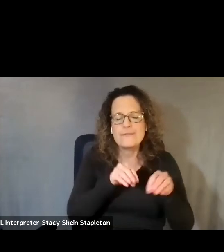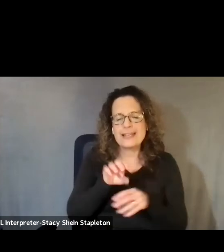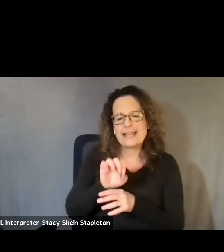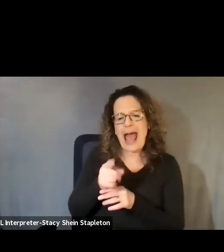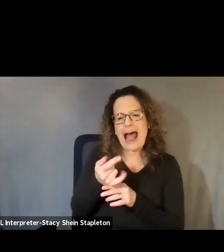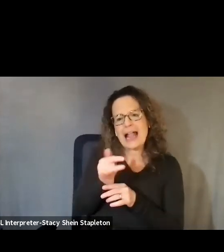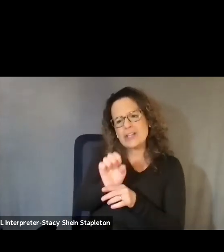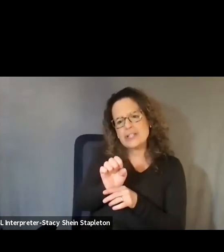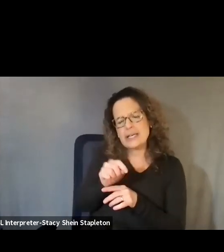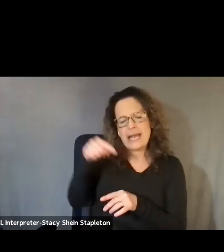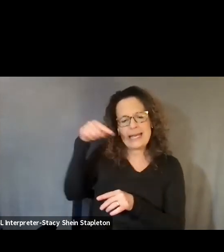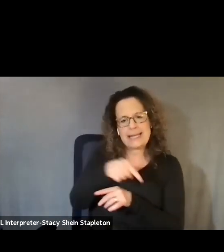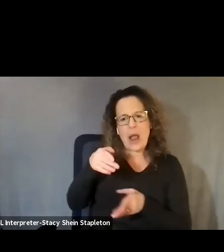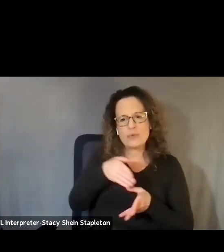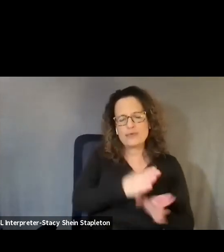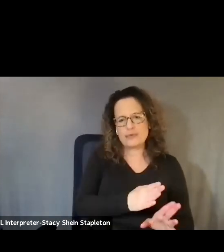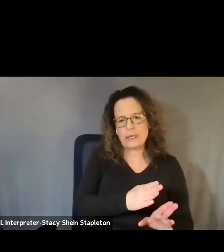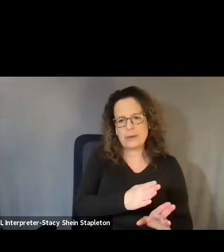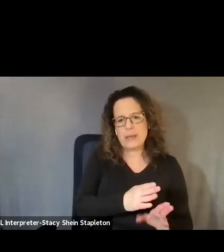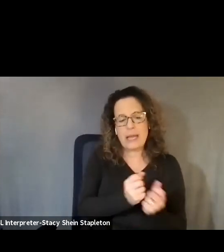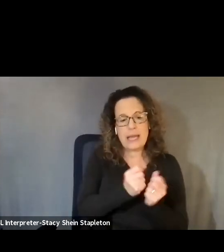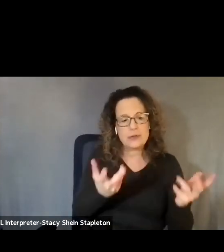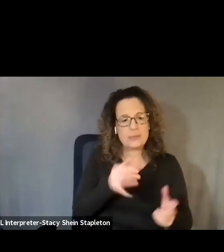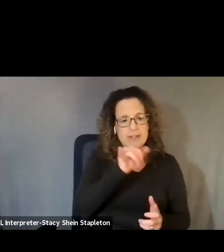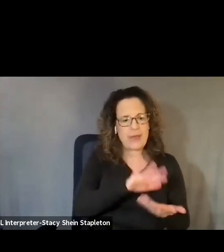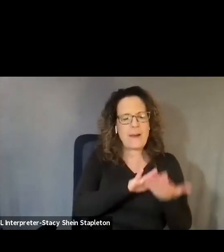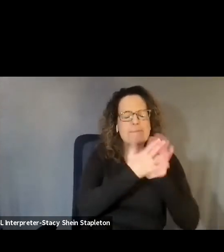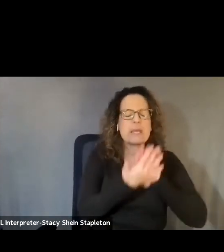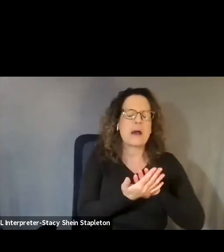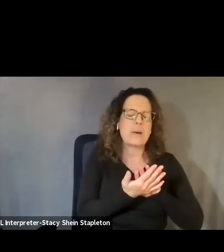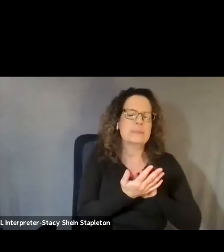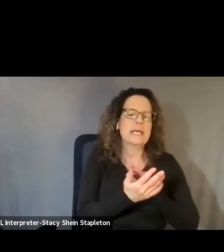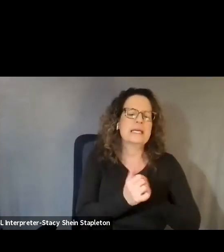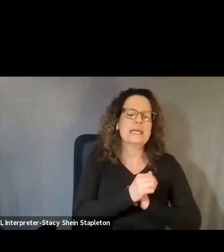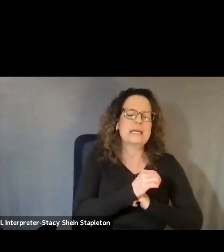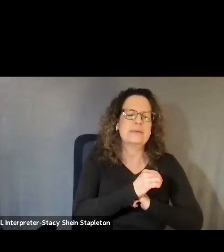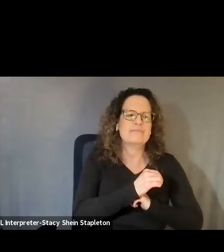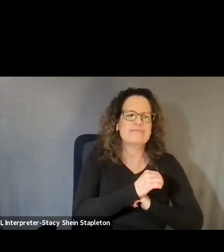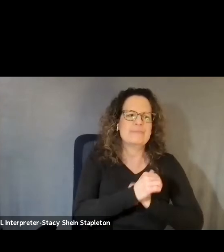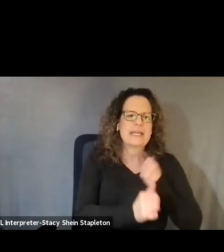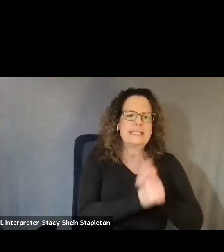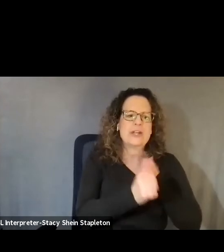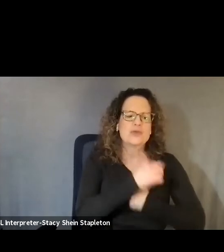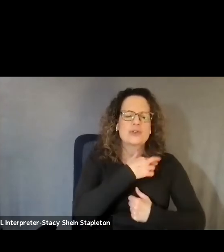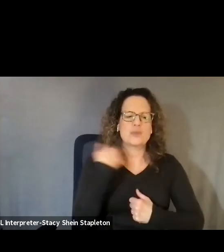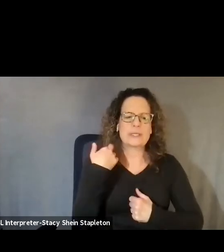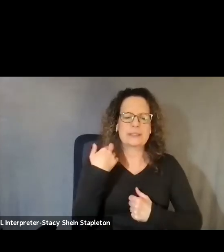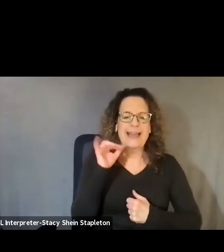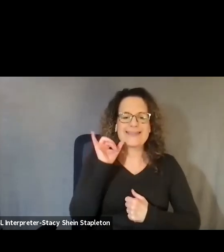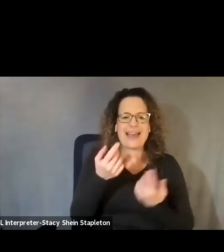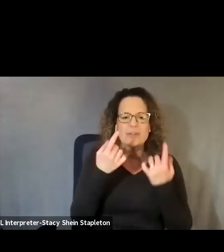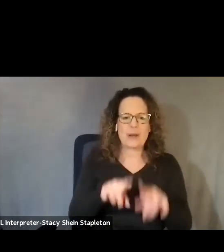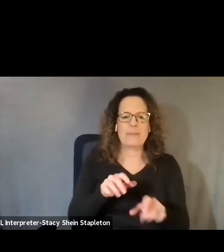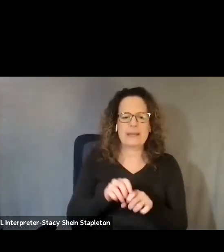downstream. And too much of a good thing can become a toxic thing. And that was the case as the Toledo incident showed us